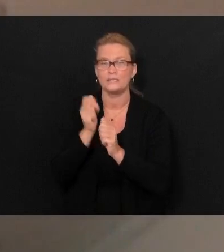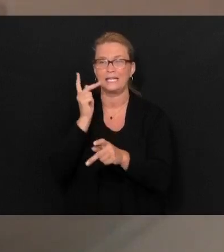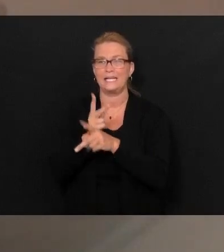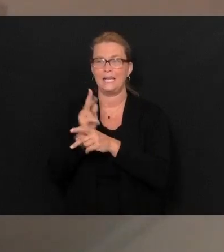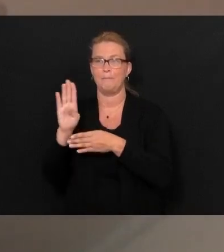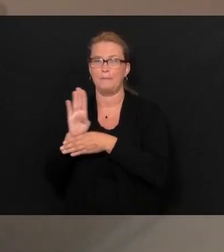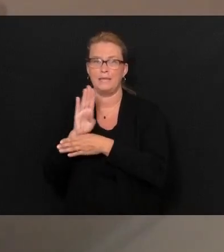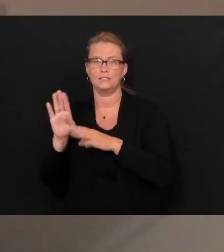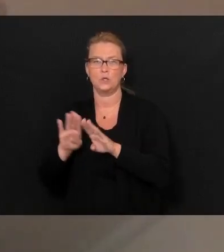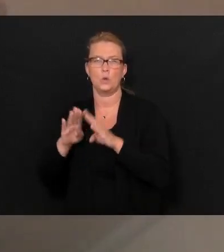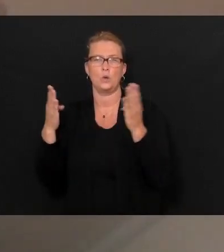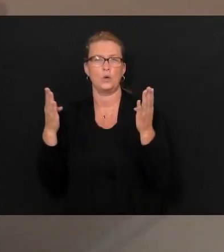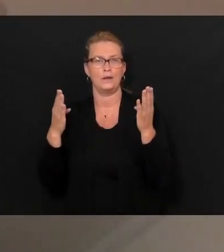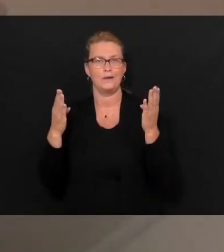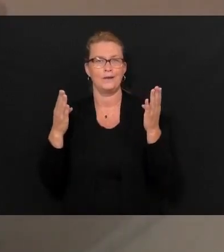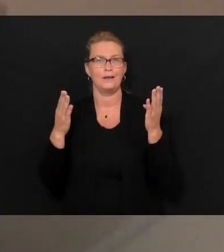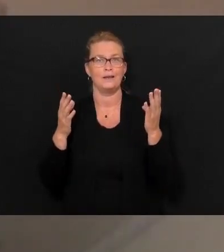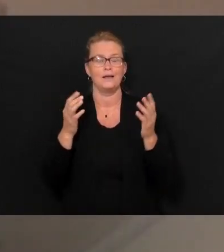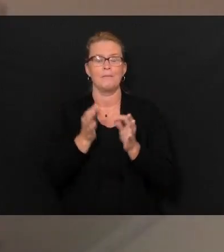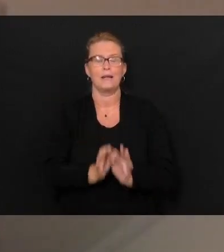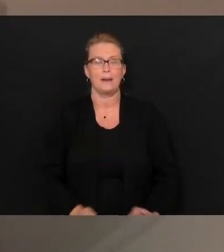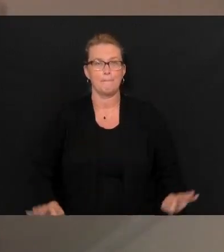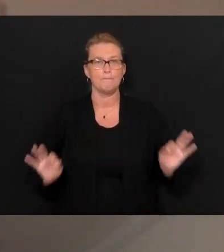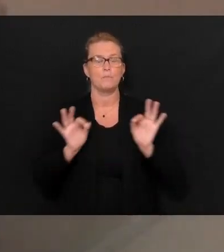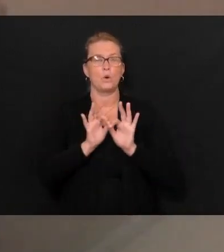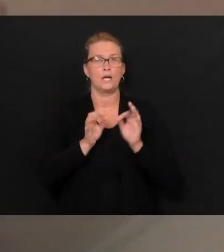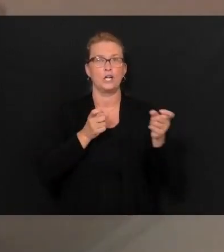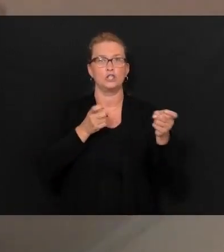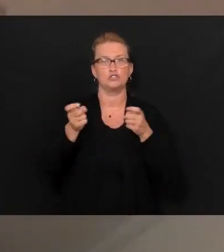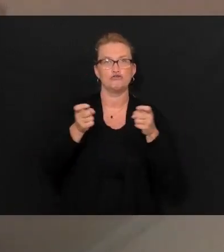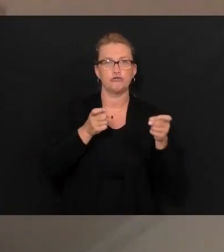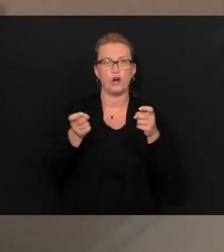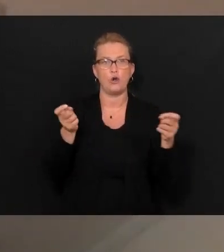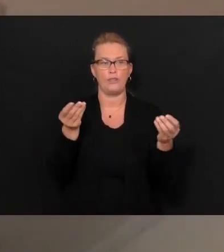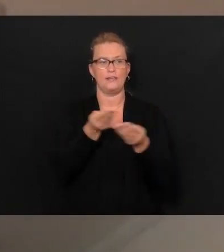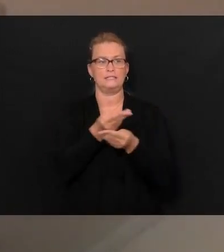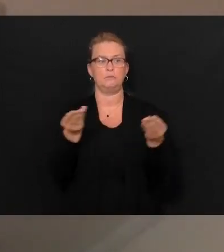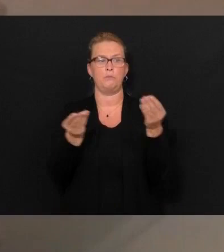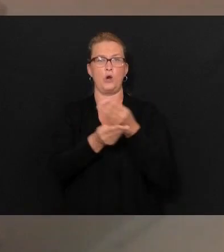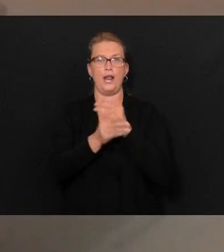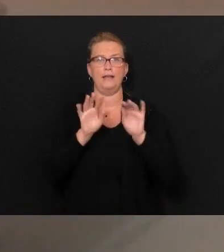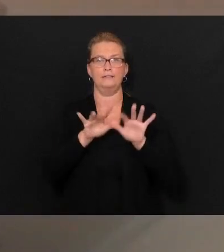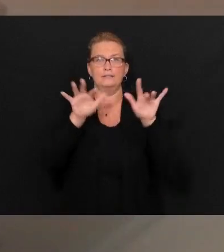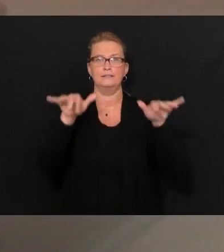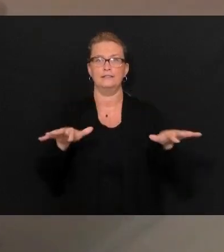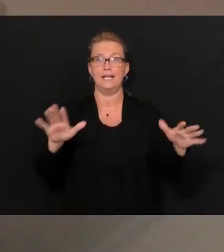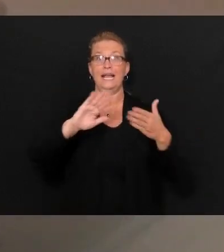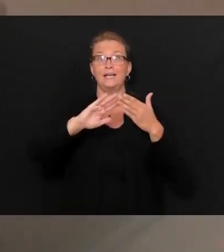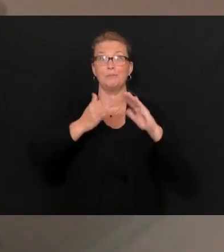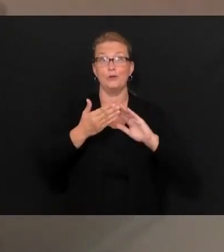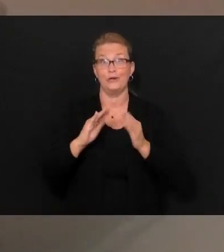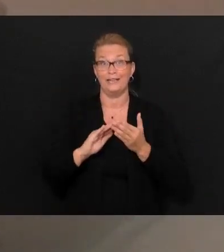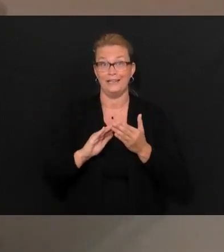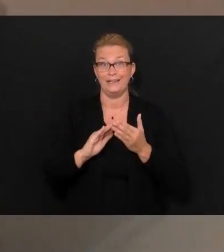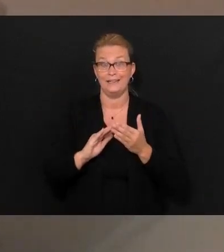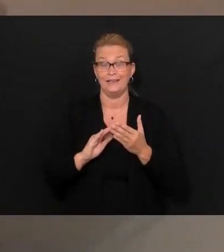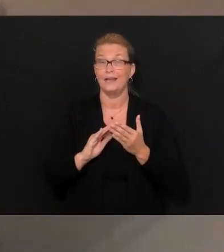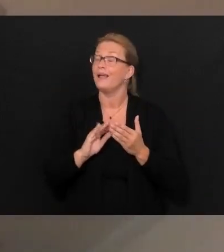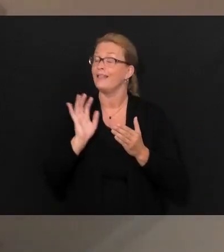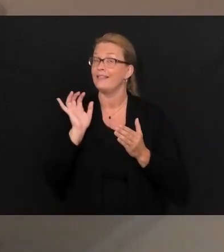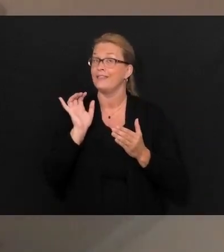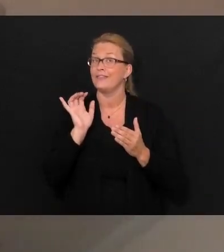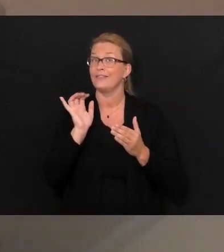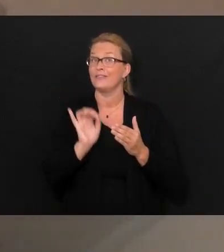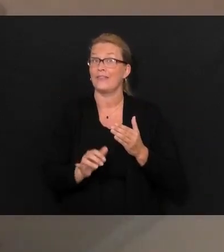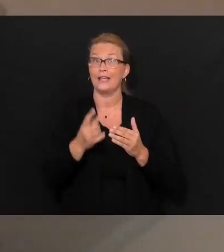but really importantly, control the spread of COVID-19 in communities, because the single best predictor of